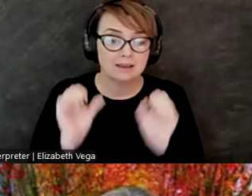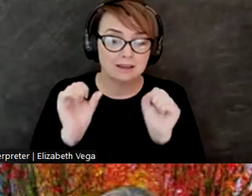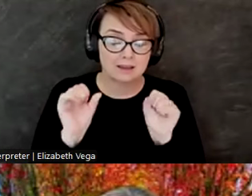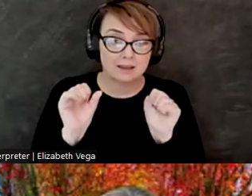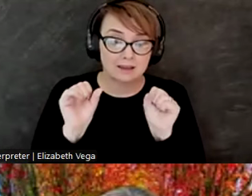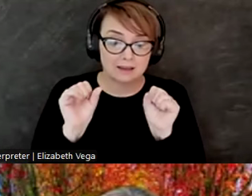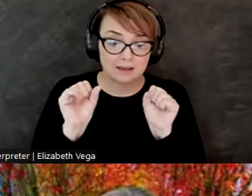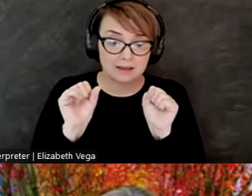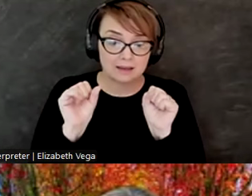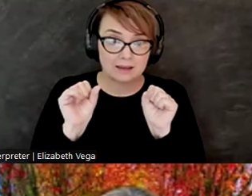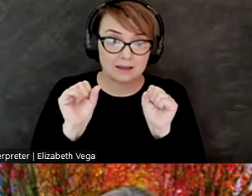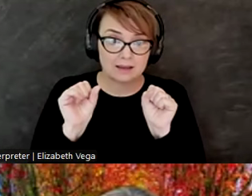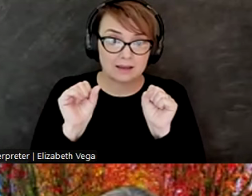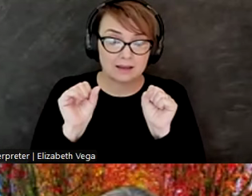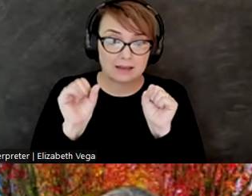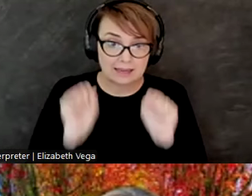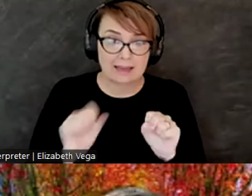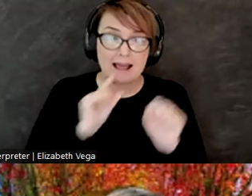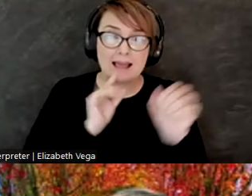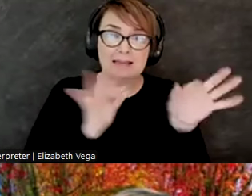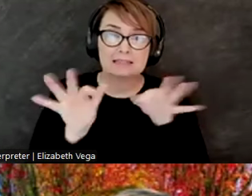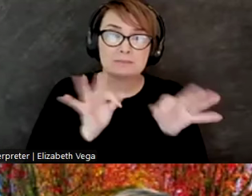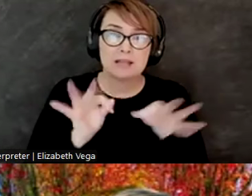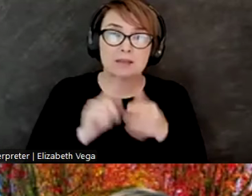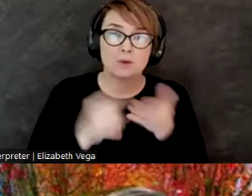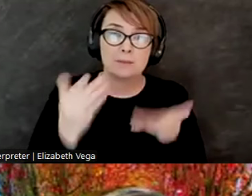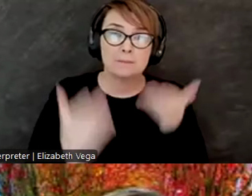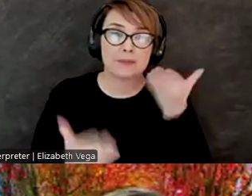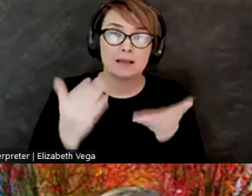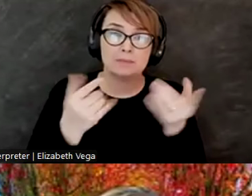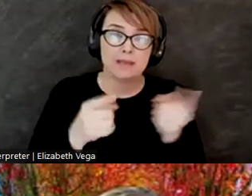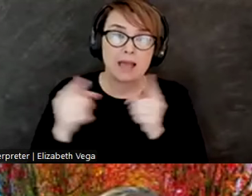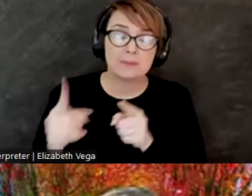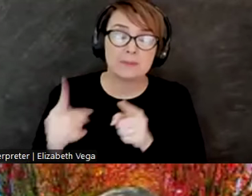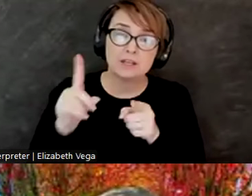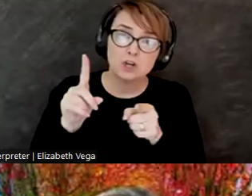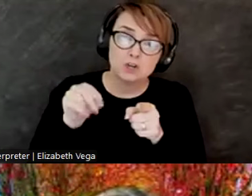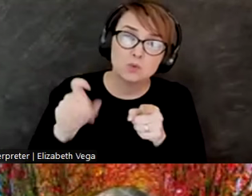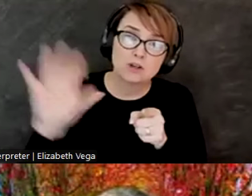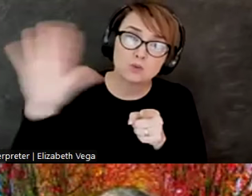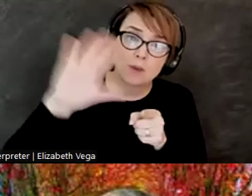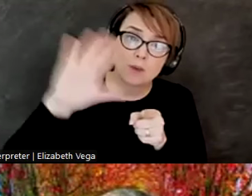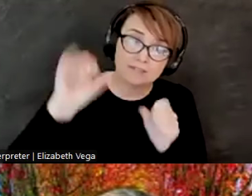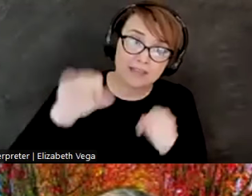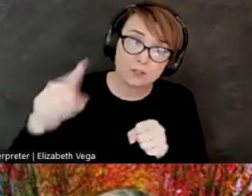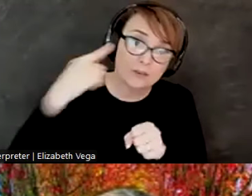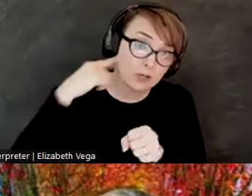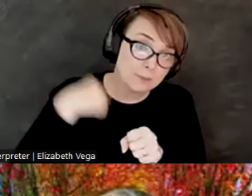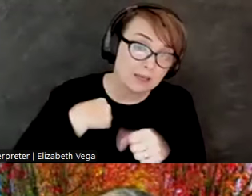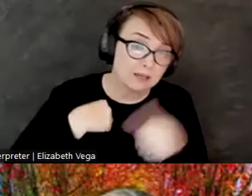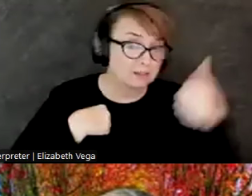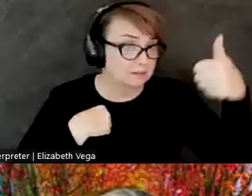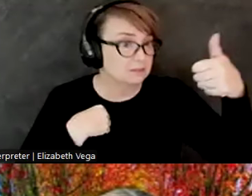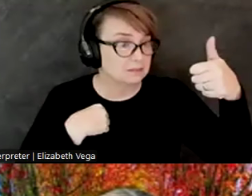Can I step you through what might be going on? You want to wave? Can you hear me okay? You can hear me okay, yeah?